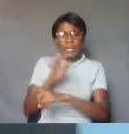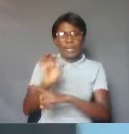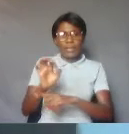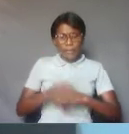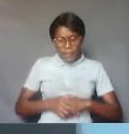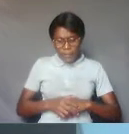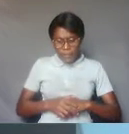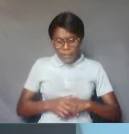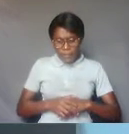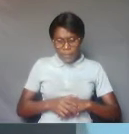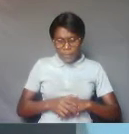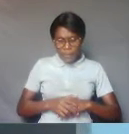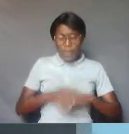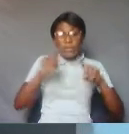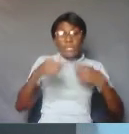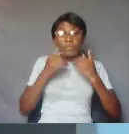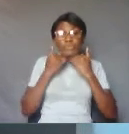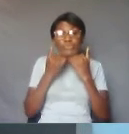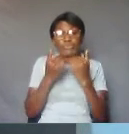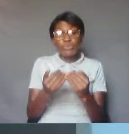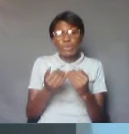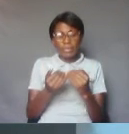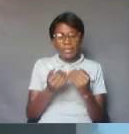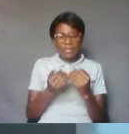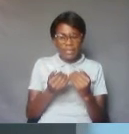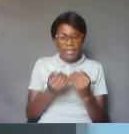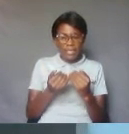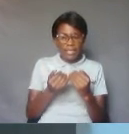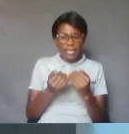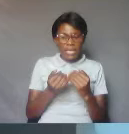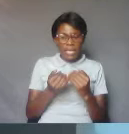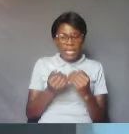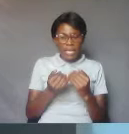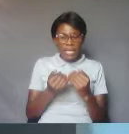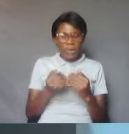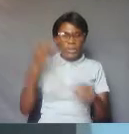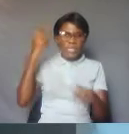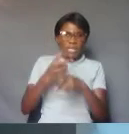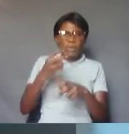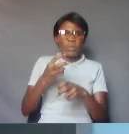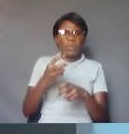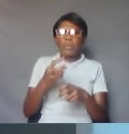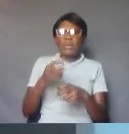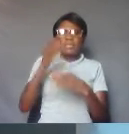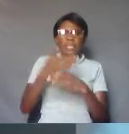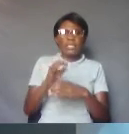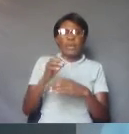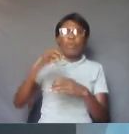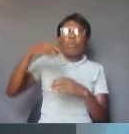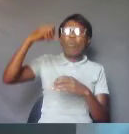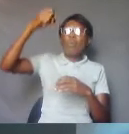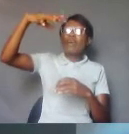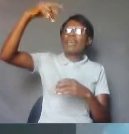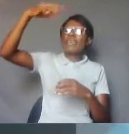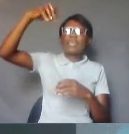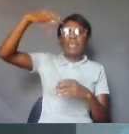critical of the ways in which metaphors of light and darkness, blindness and sight